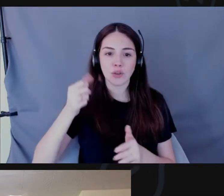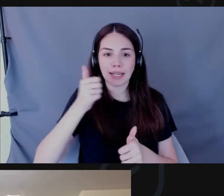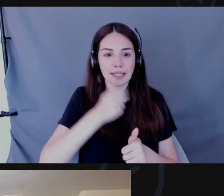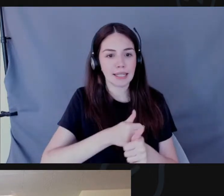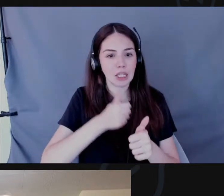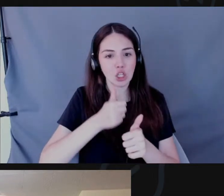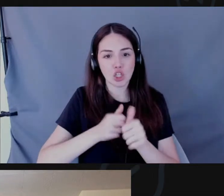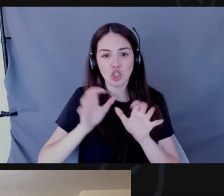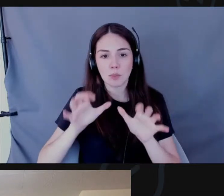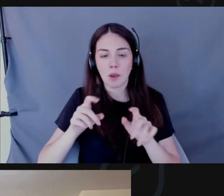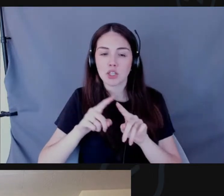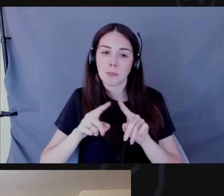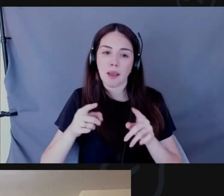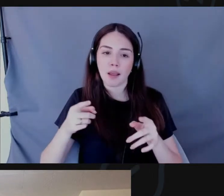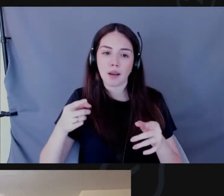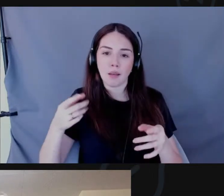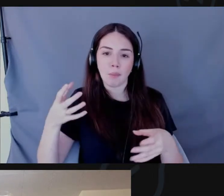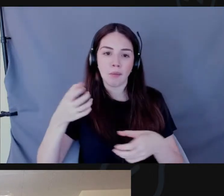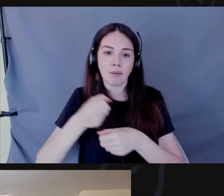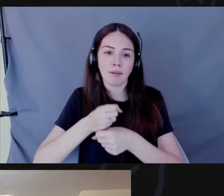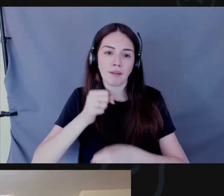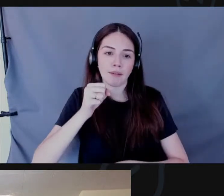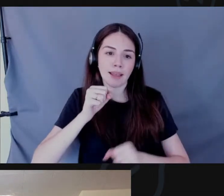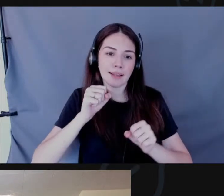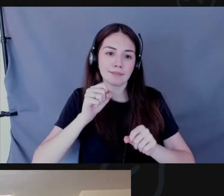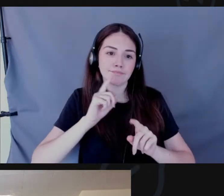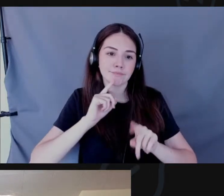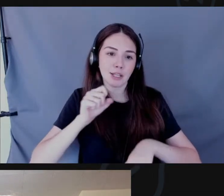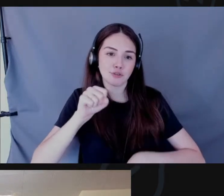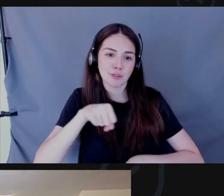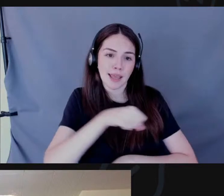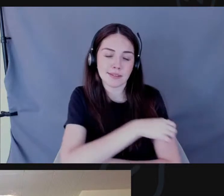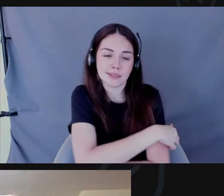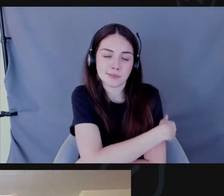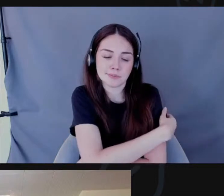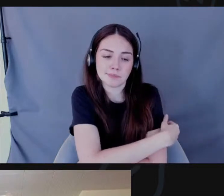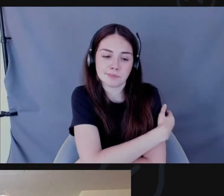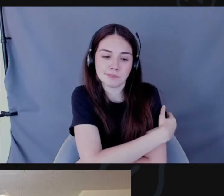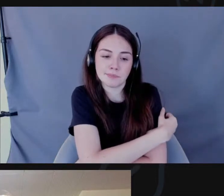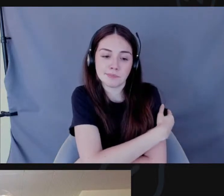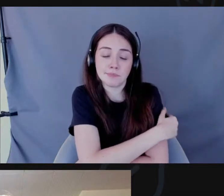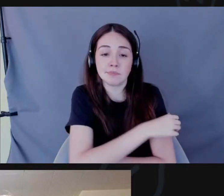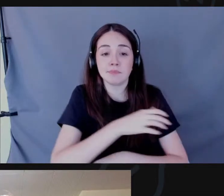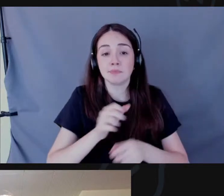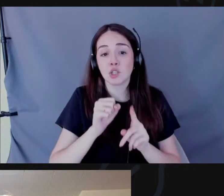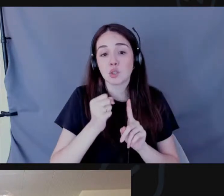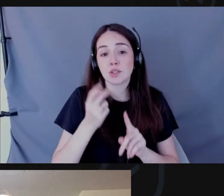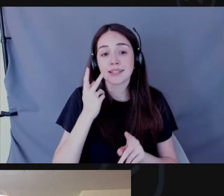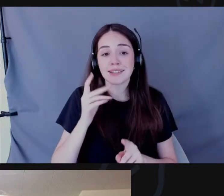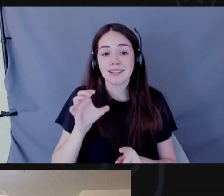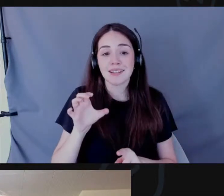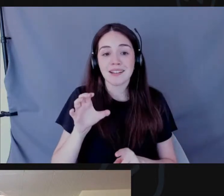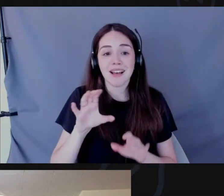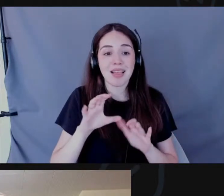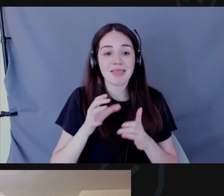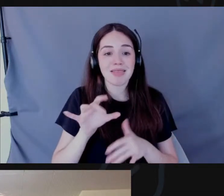is the short answer. In most cases, you see the class thing come out through